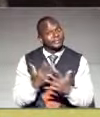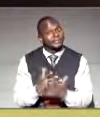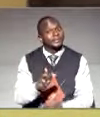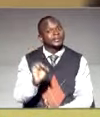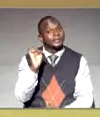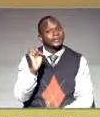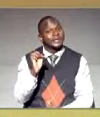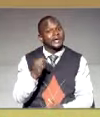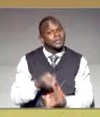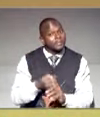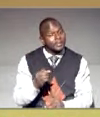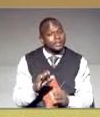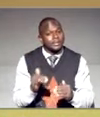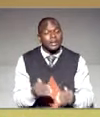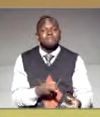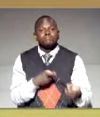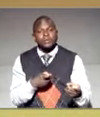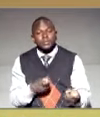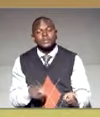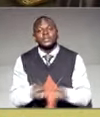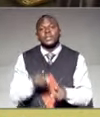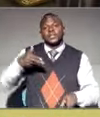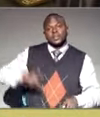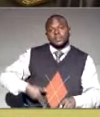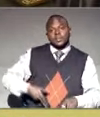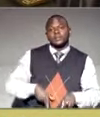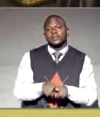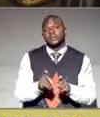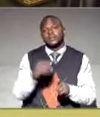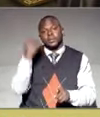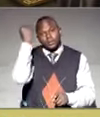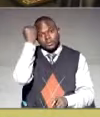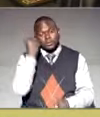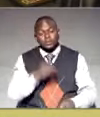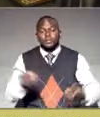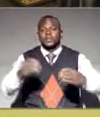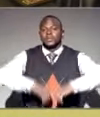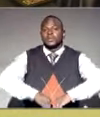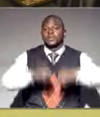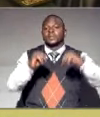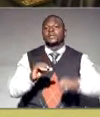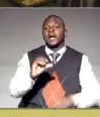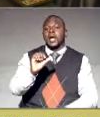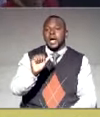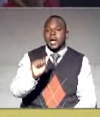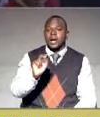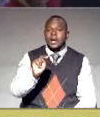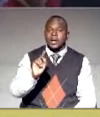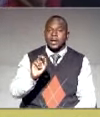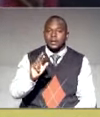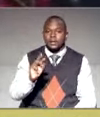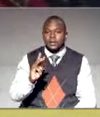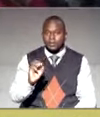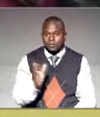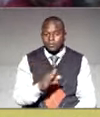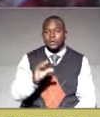possession of firearms and ammunition. The General Court Martial Chairman, Lieutenant General Andrew Guti, delivered the judgment